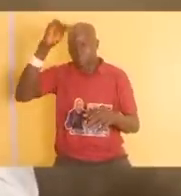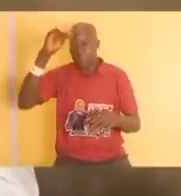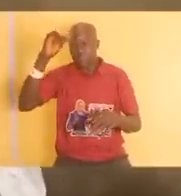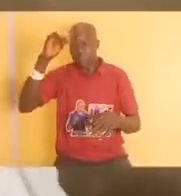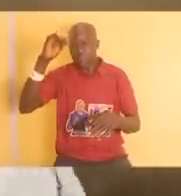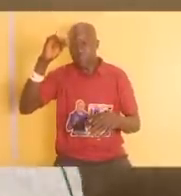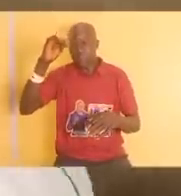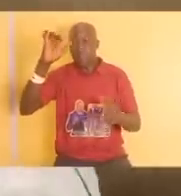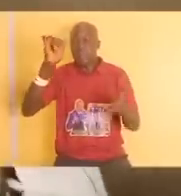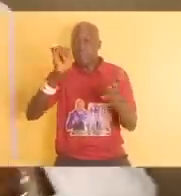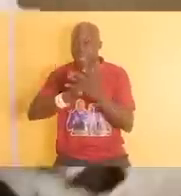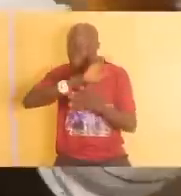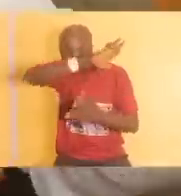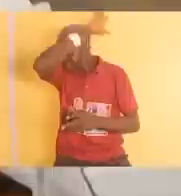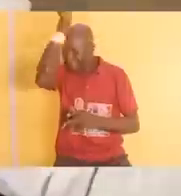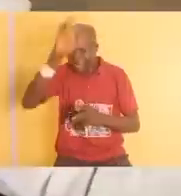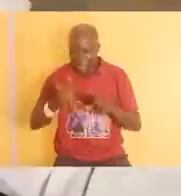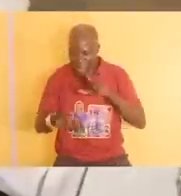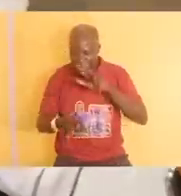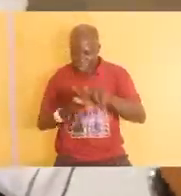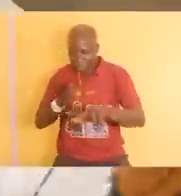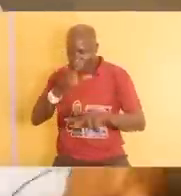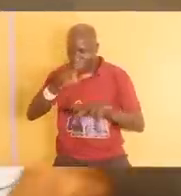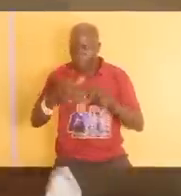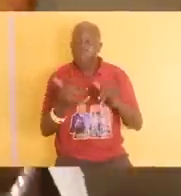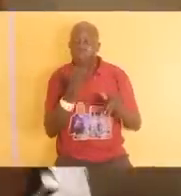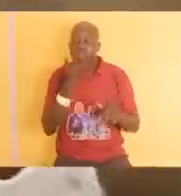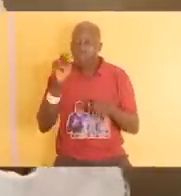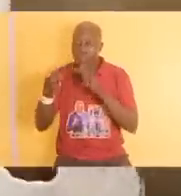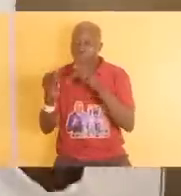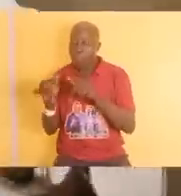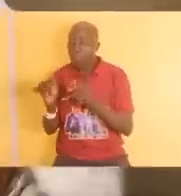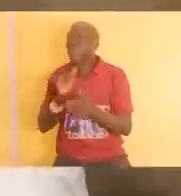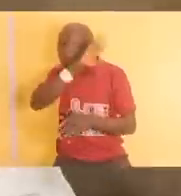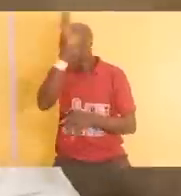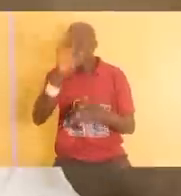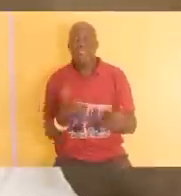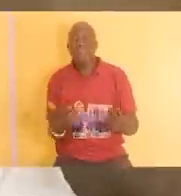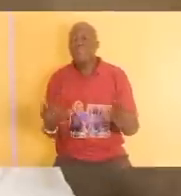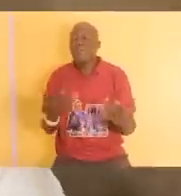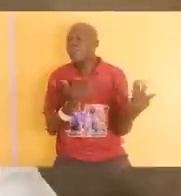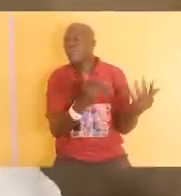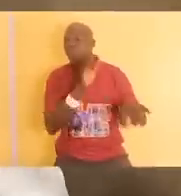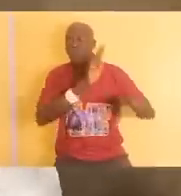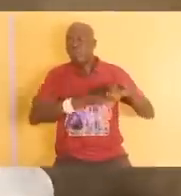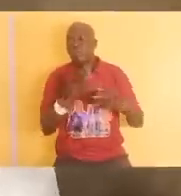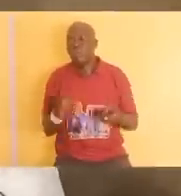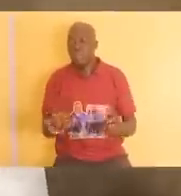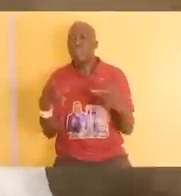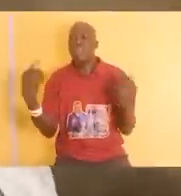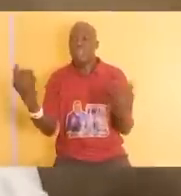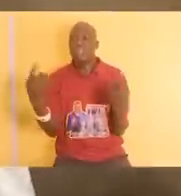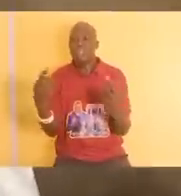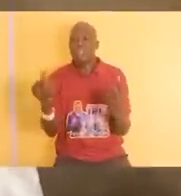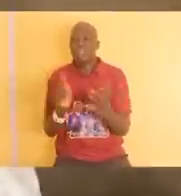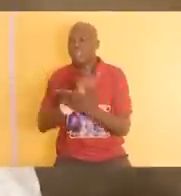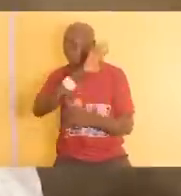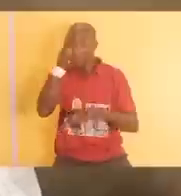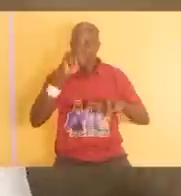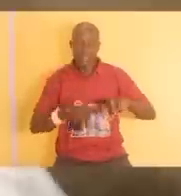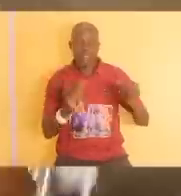is the man. He called name, that walk now in his conscience of the Lord. That walk now in the way of sinners. That stand not in the seat of his